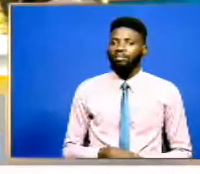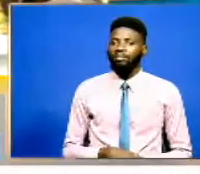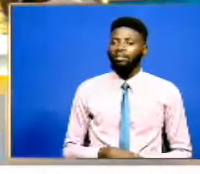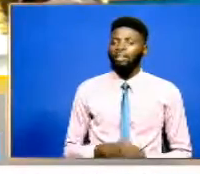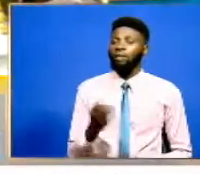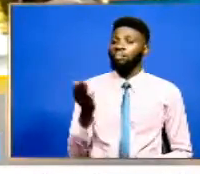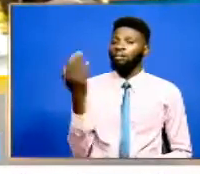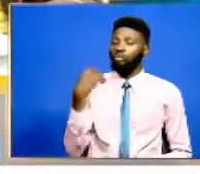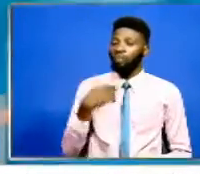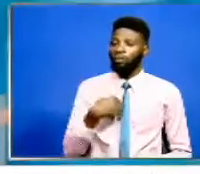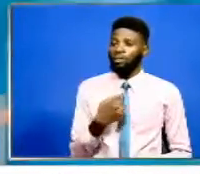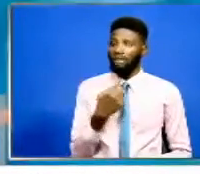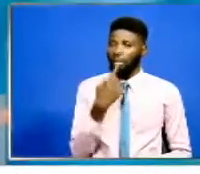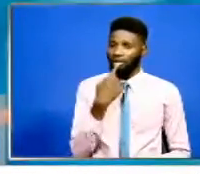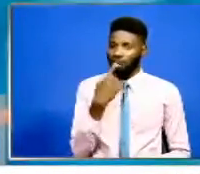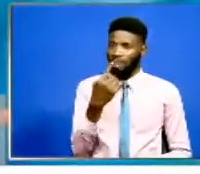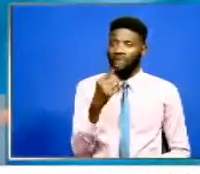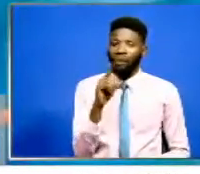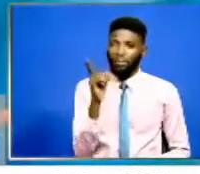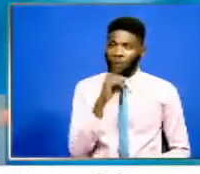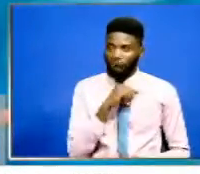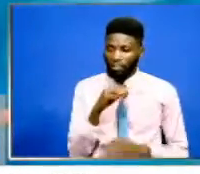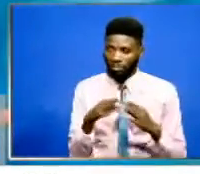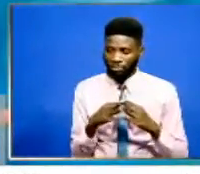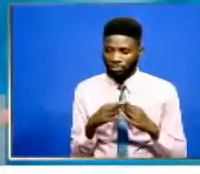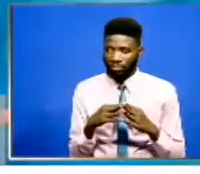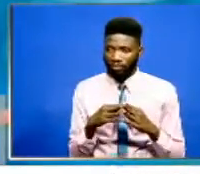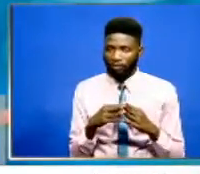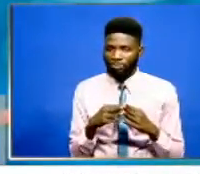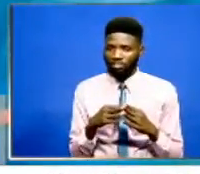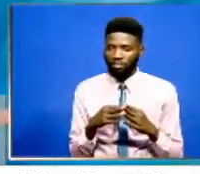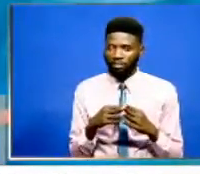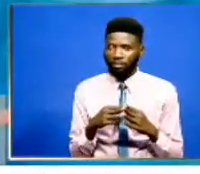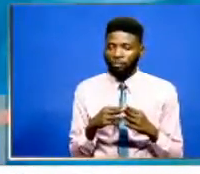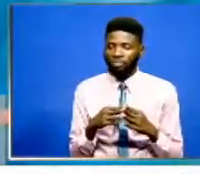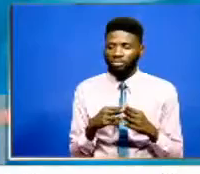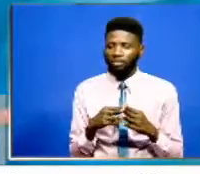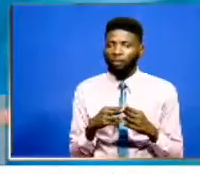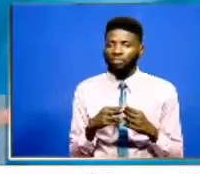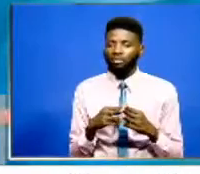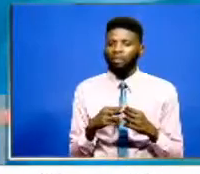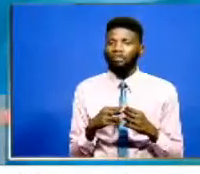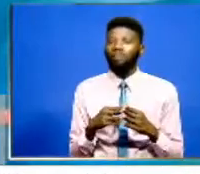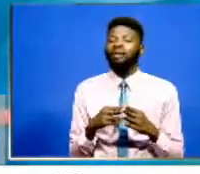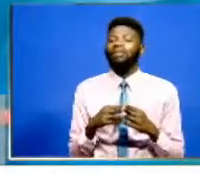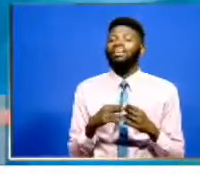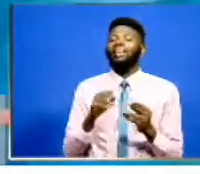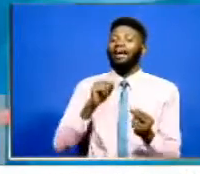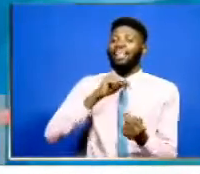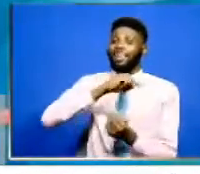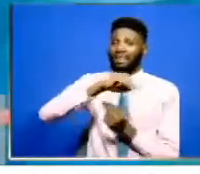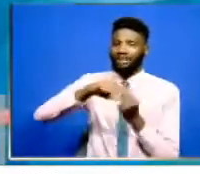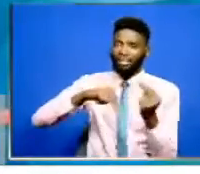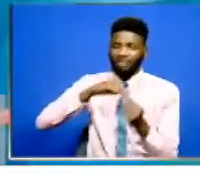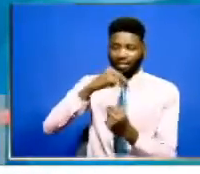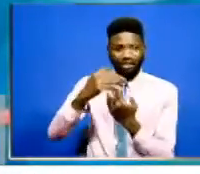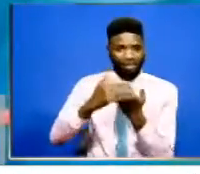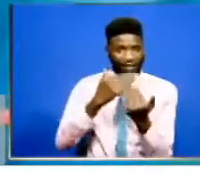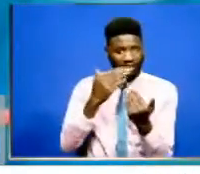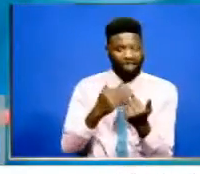mentioned earlier, you know, making peace with nature takes simple